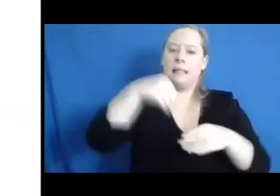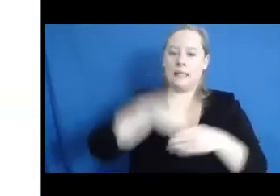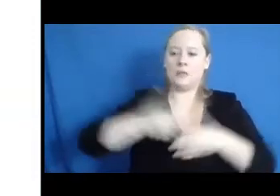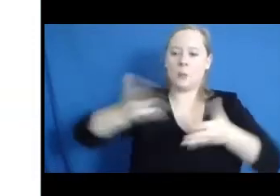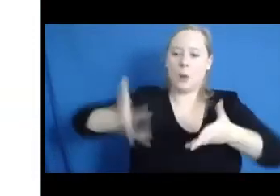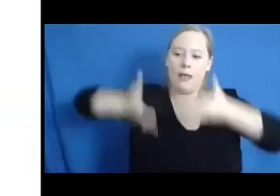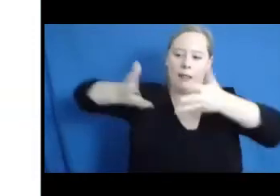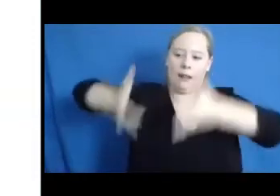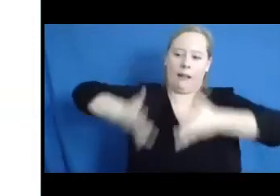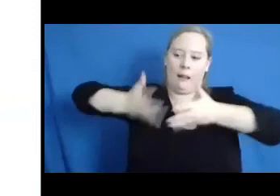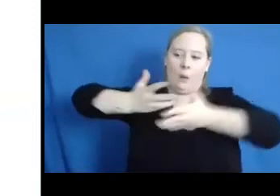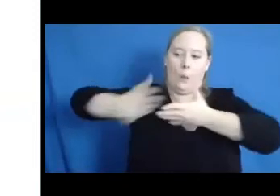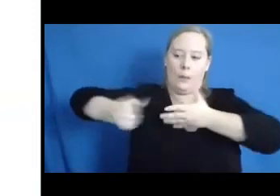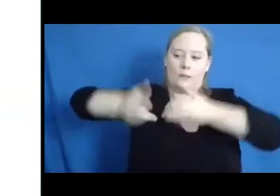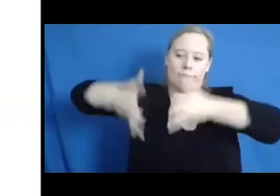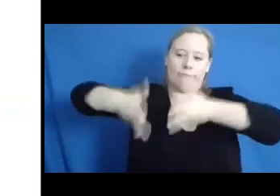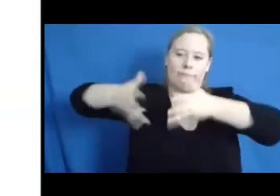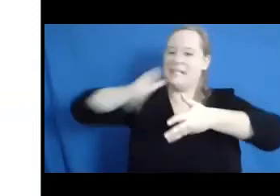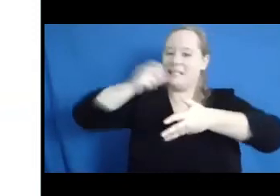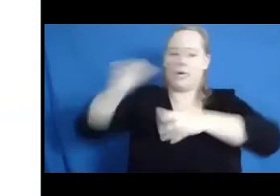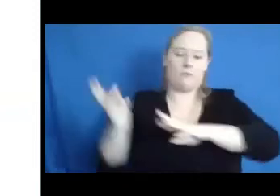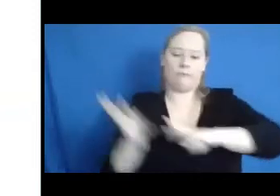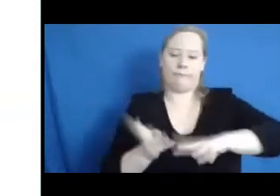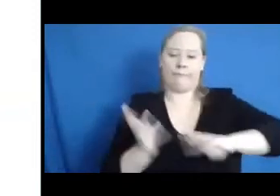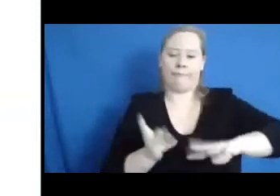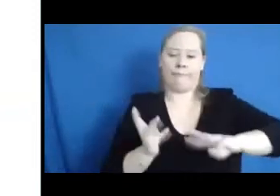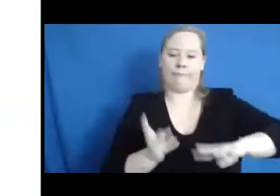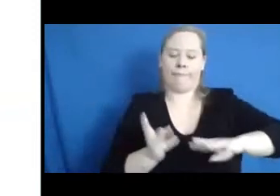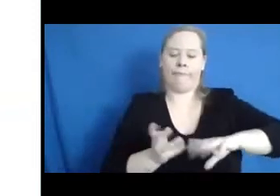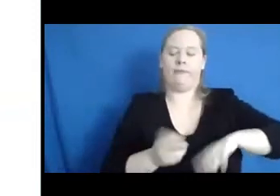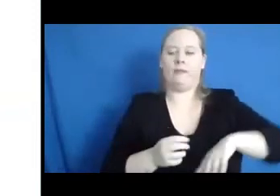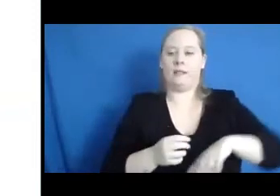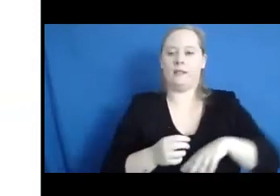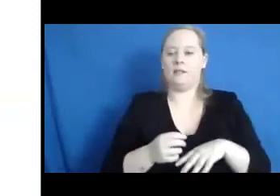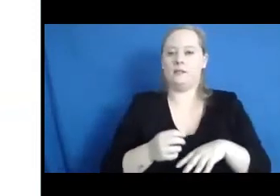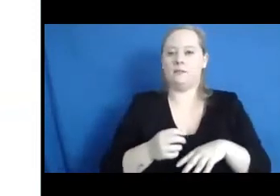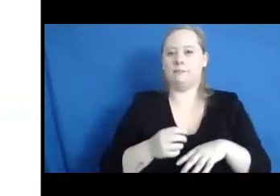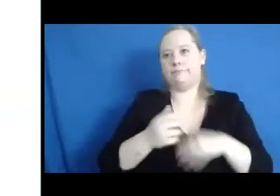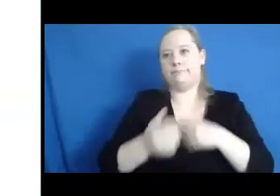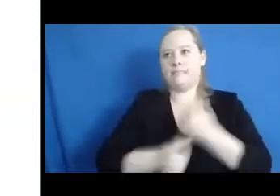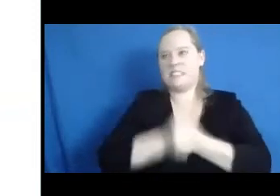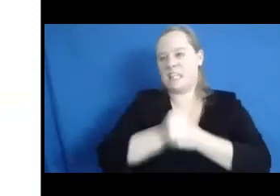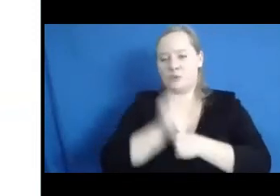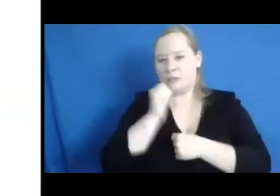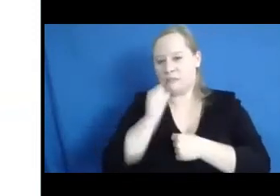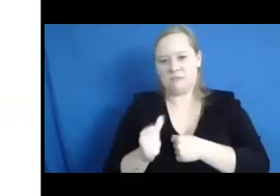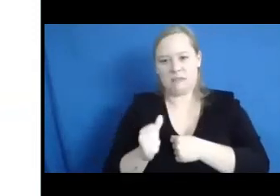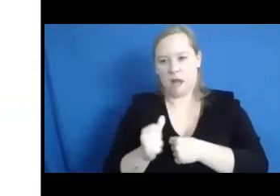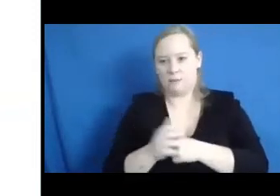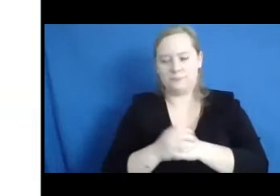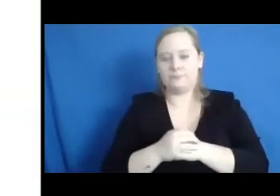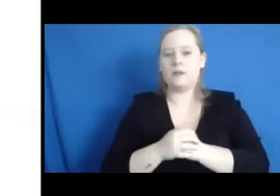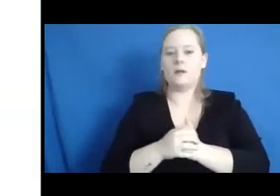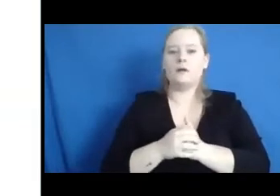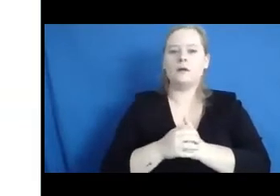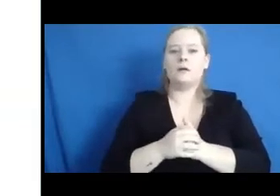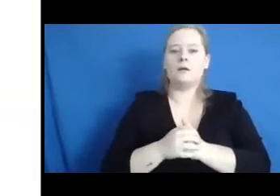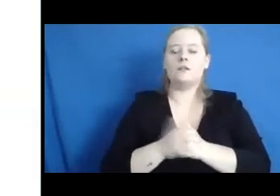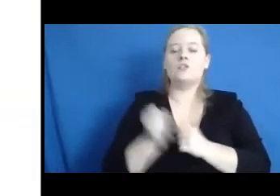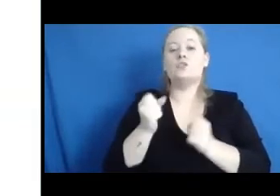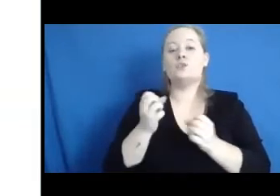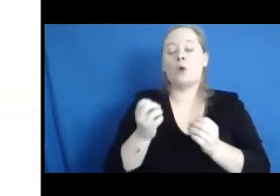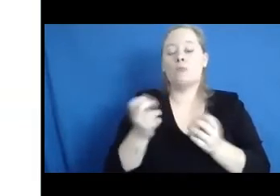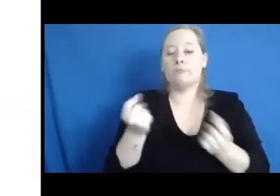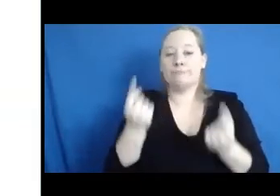be leaching high concentrations of potentially dangerous elements. And so the takeaway here is